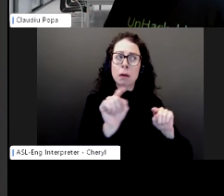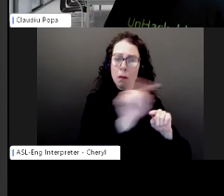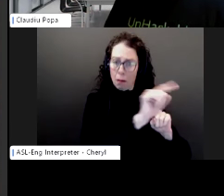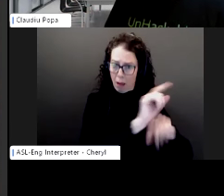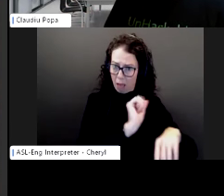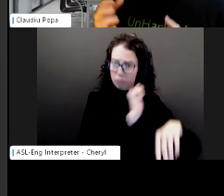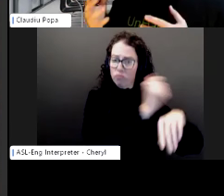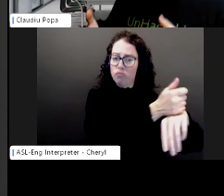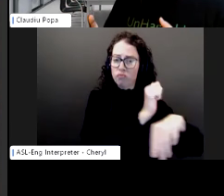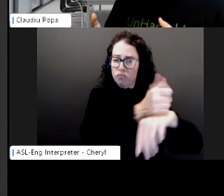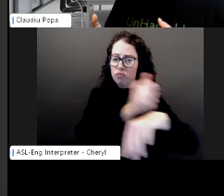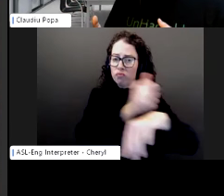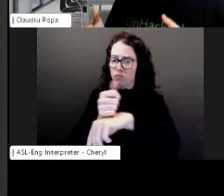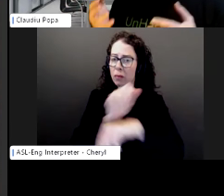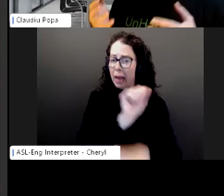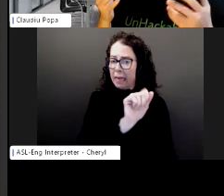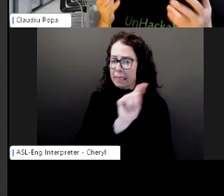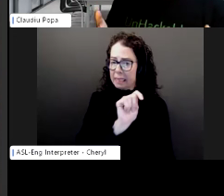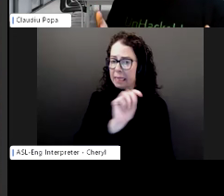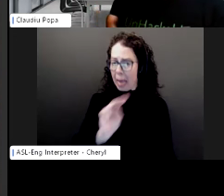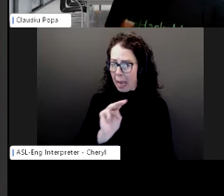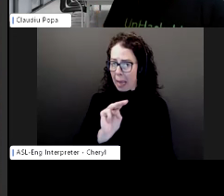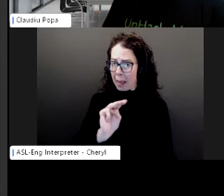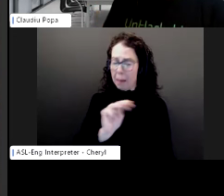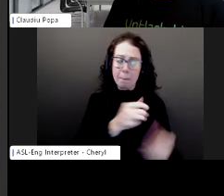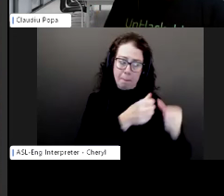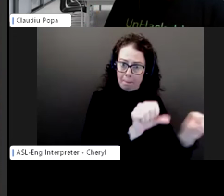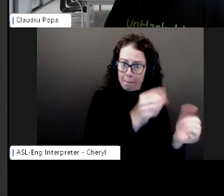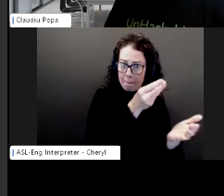that transform your dollars into